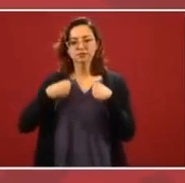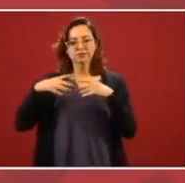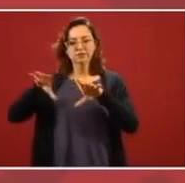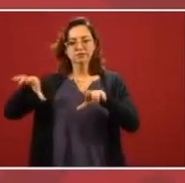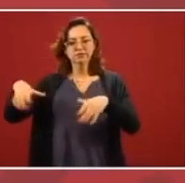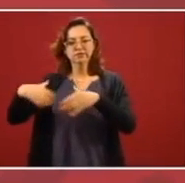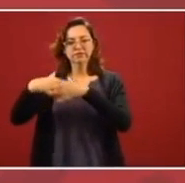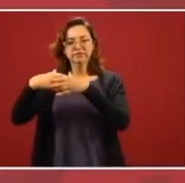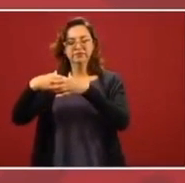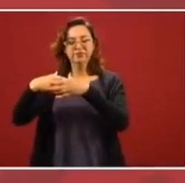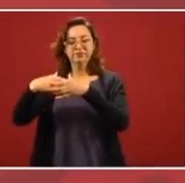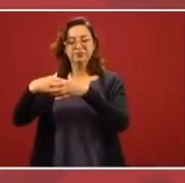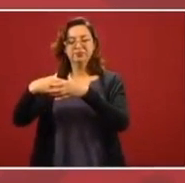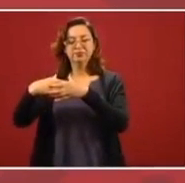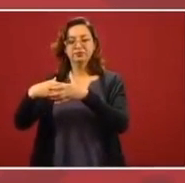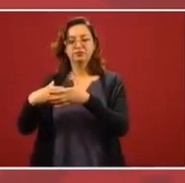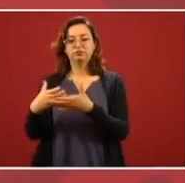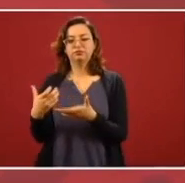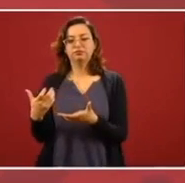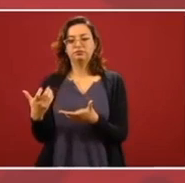comunidades